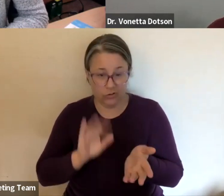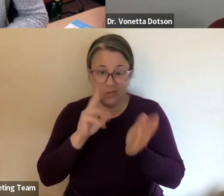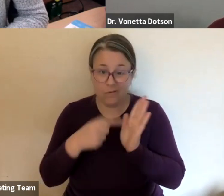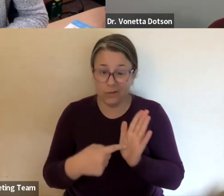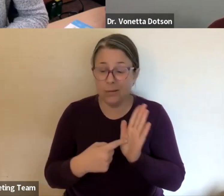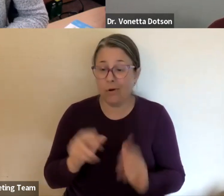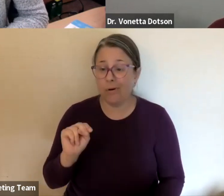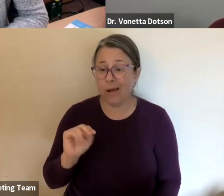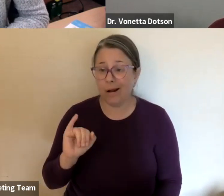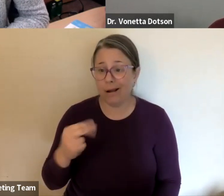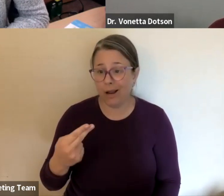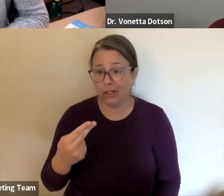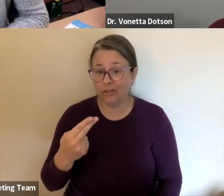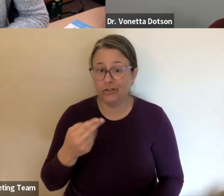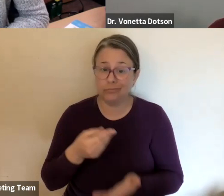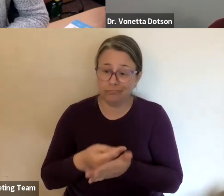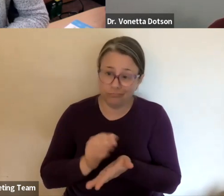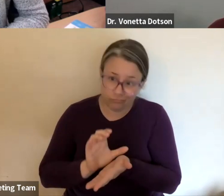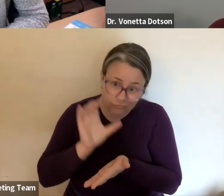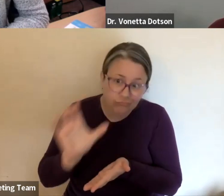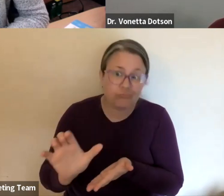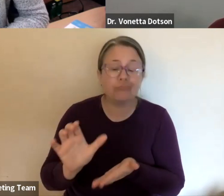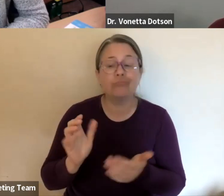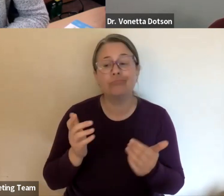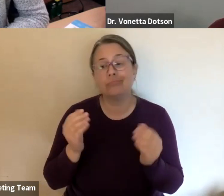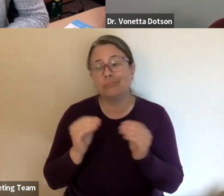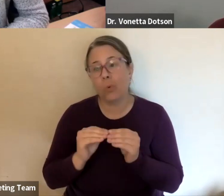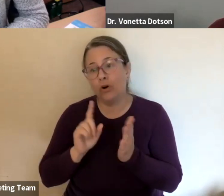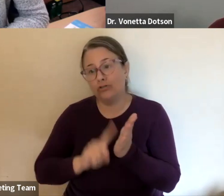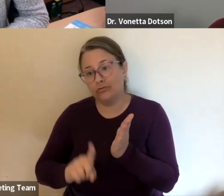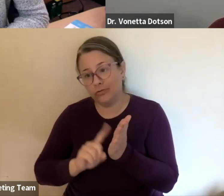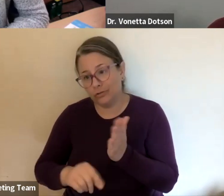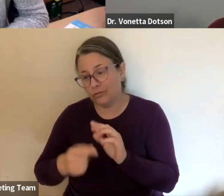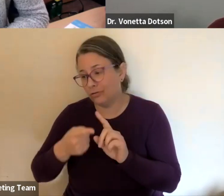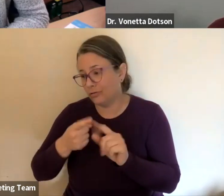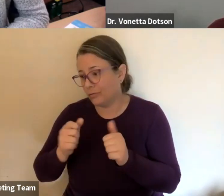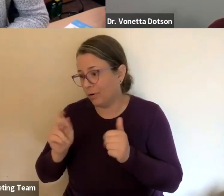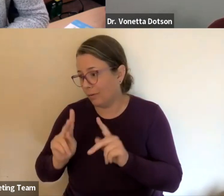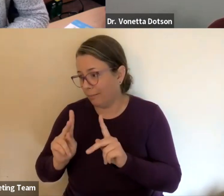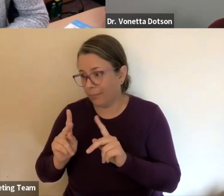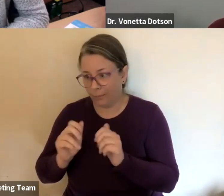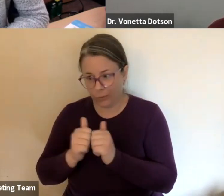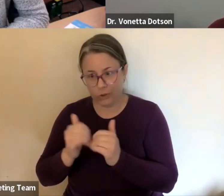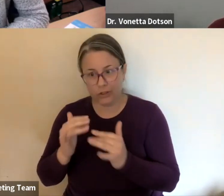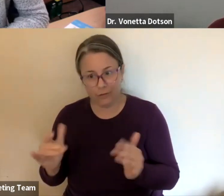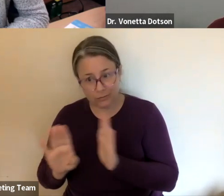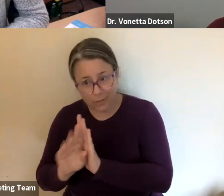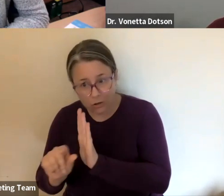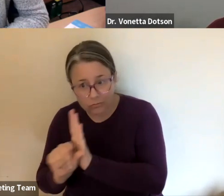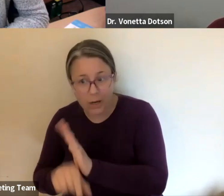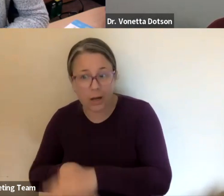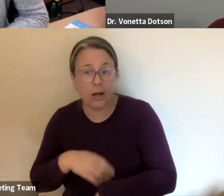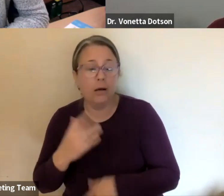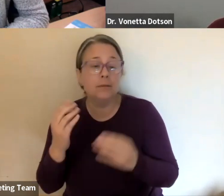backgrounds, research that's on different vulnerable groups. I think all of that's wonderful. What's interesting, and